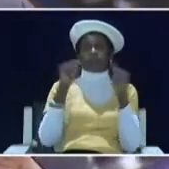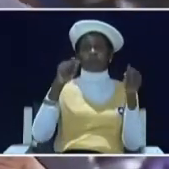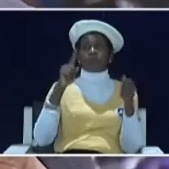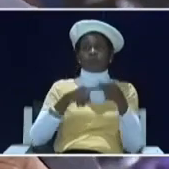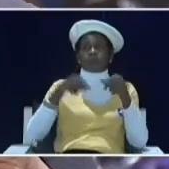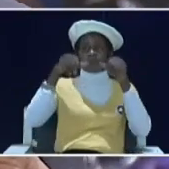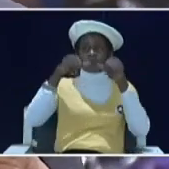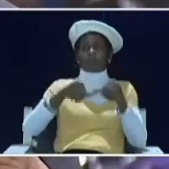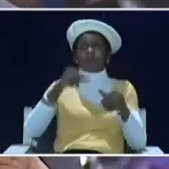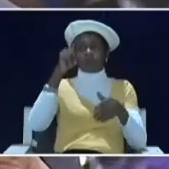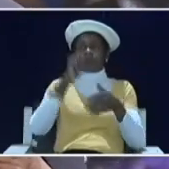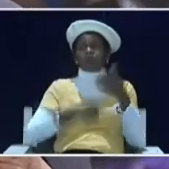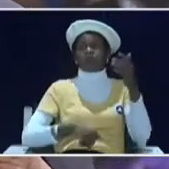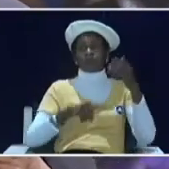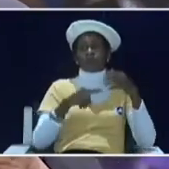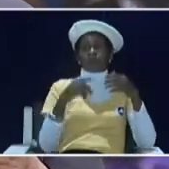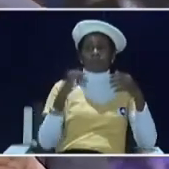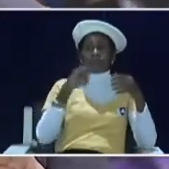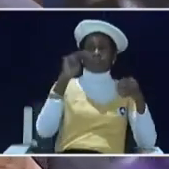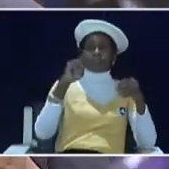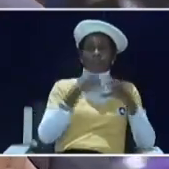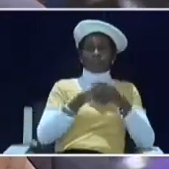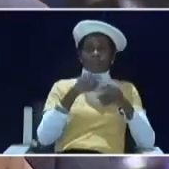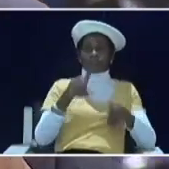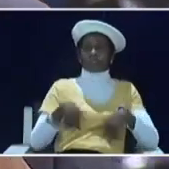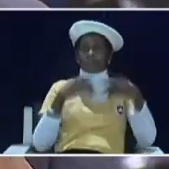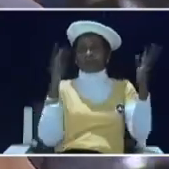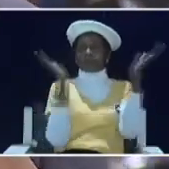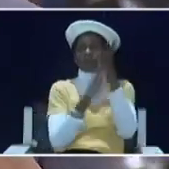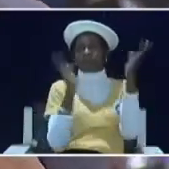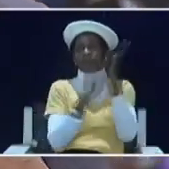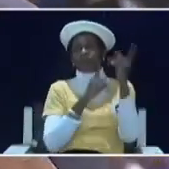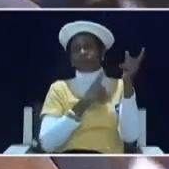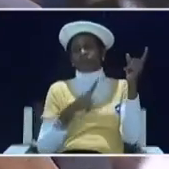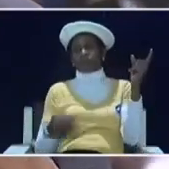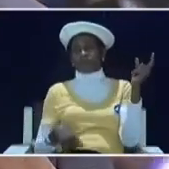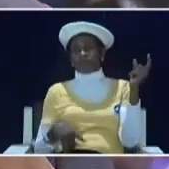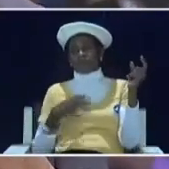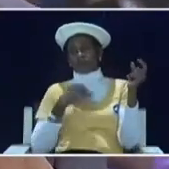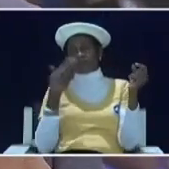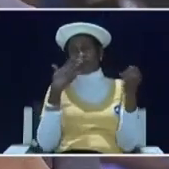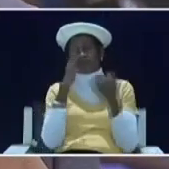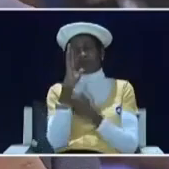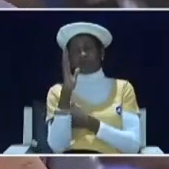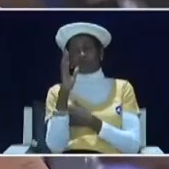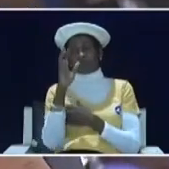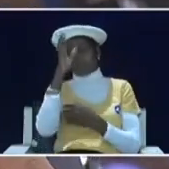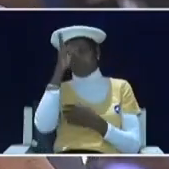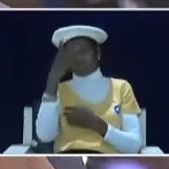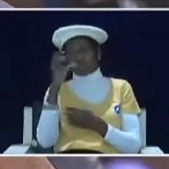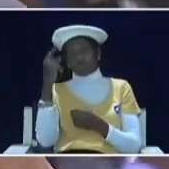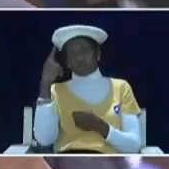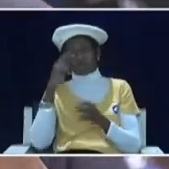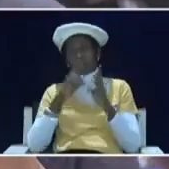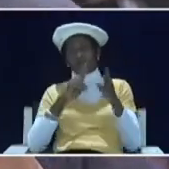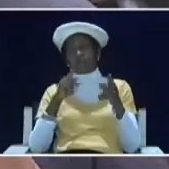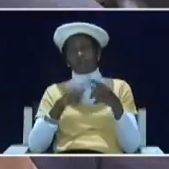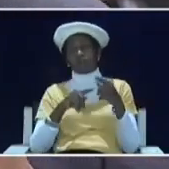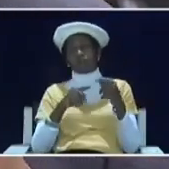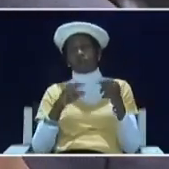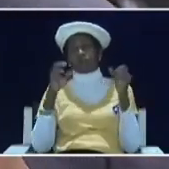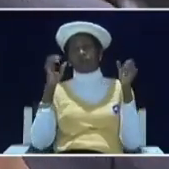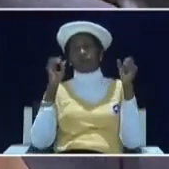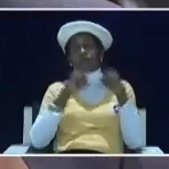attain what they need in life. Praise the Lord. And I want to thank Daddy for responding to our numerous